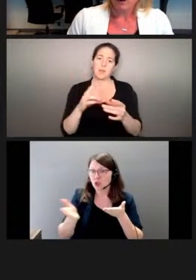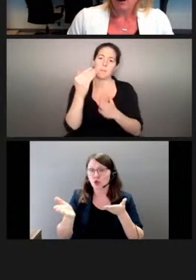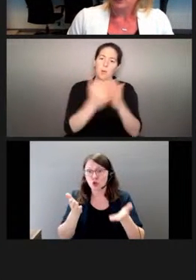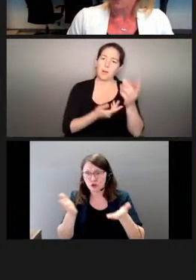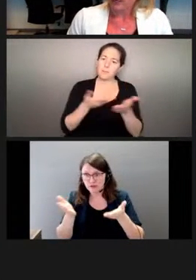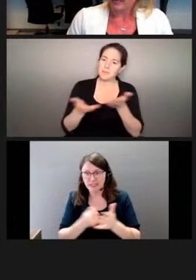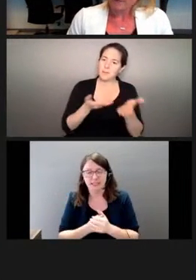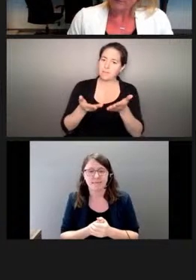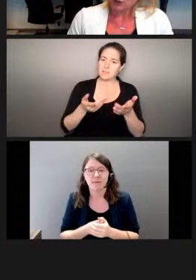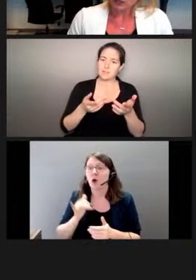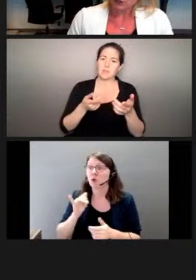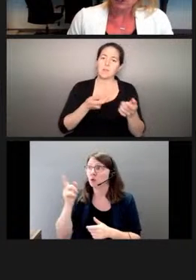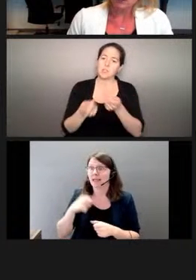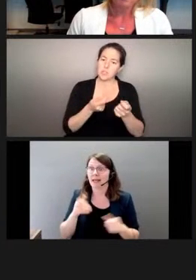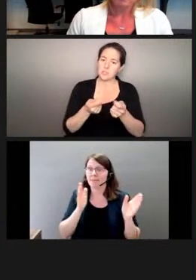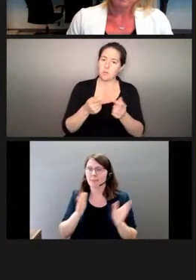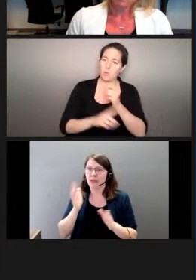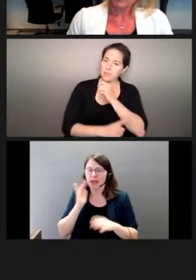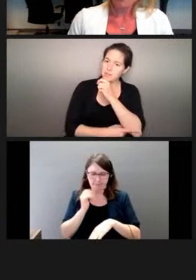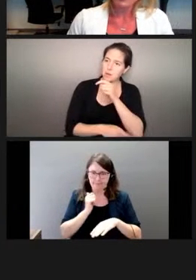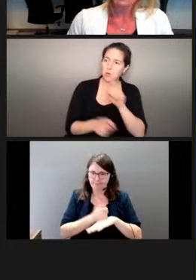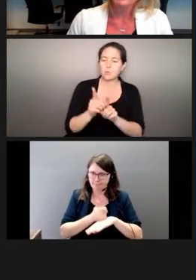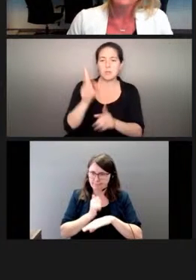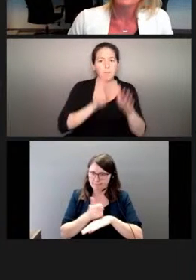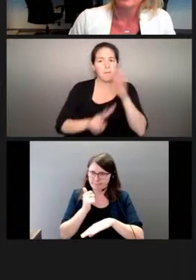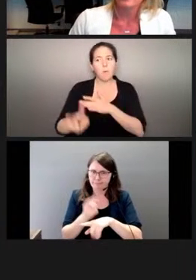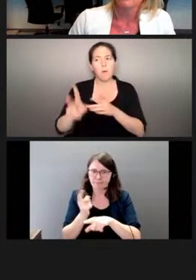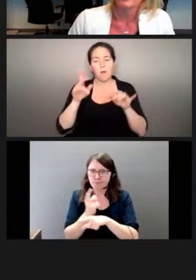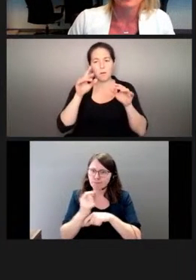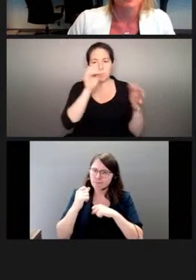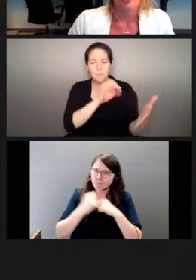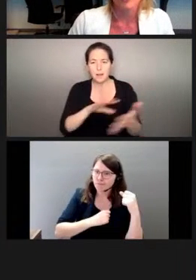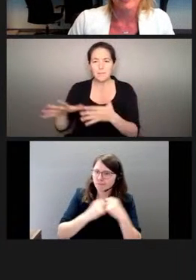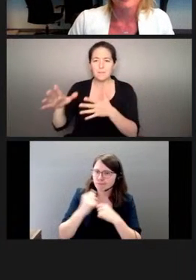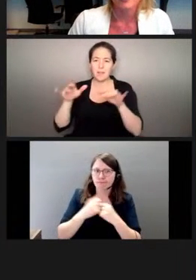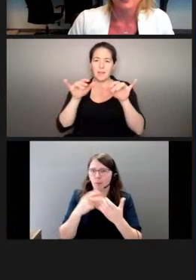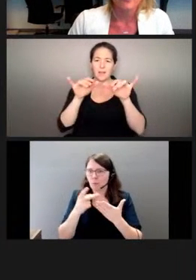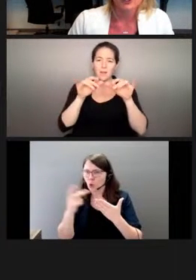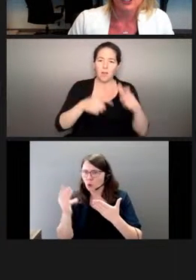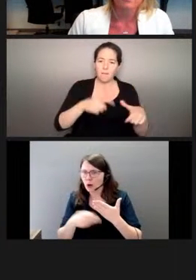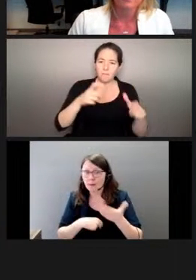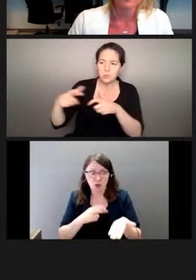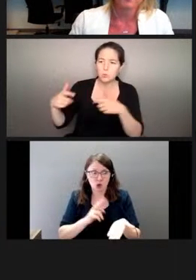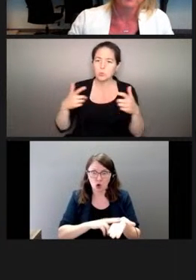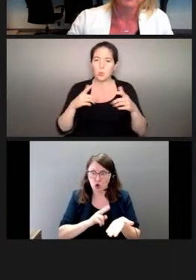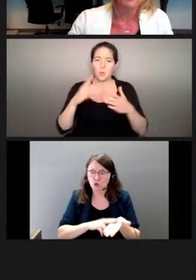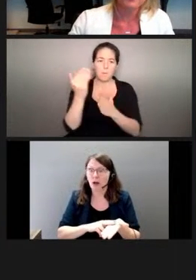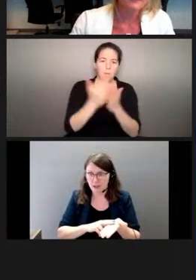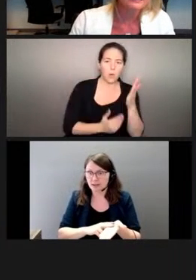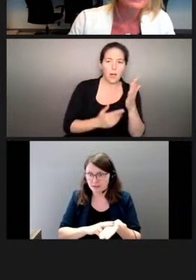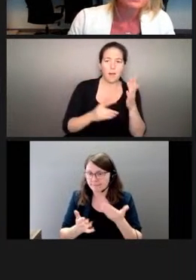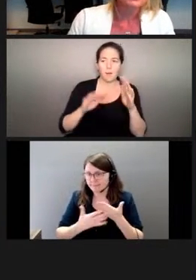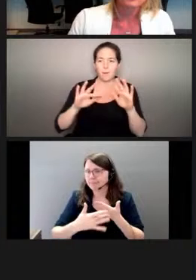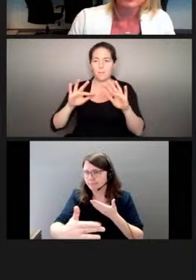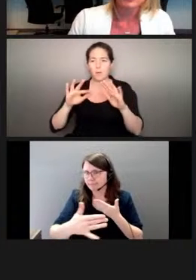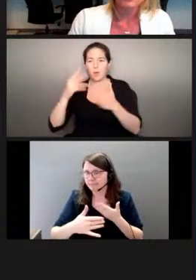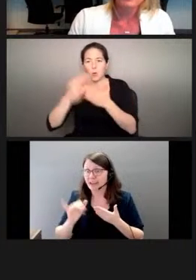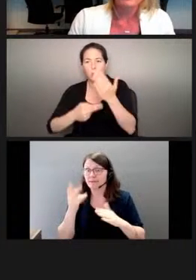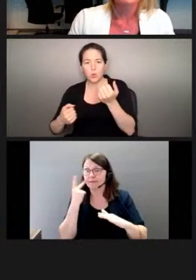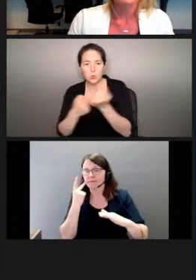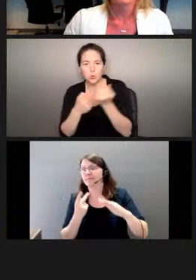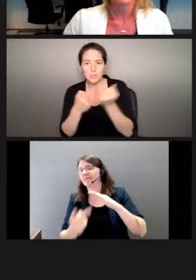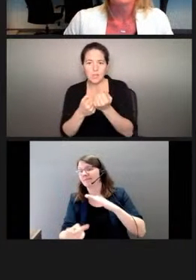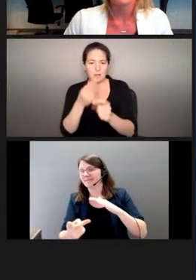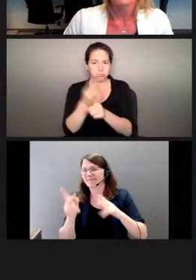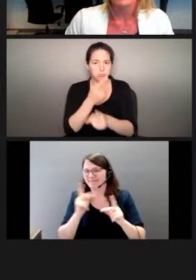for the proper supporting infrastructure, programs, and various contracts into the future. So to do